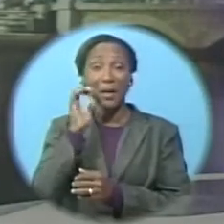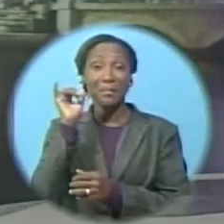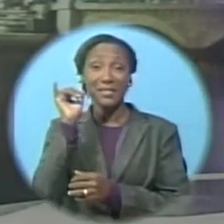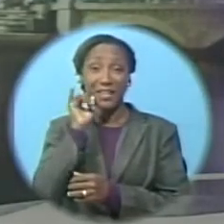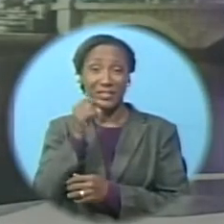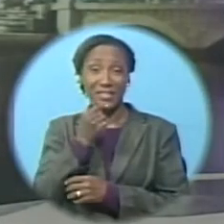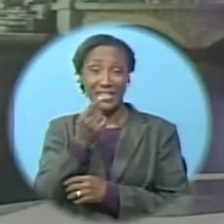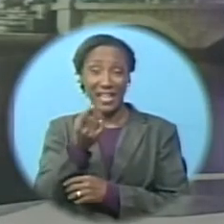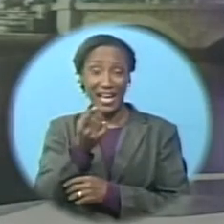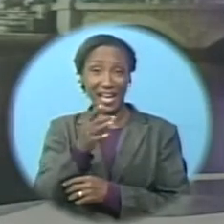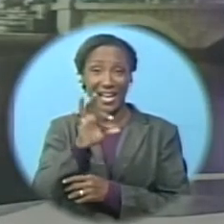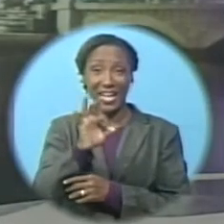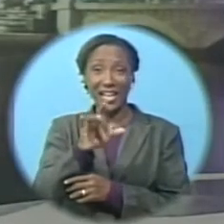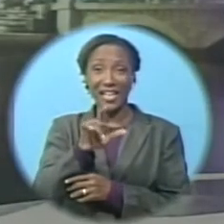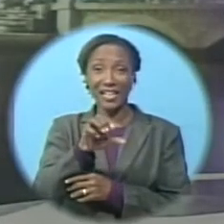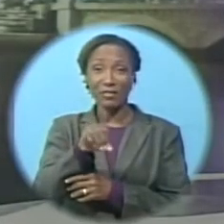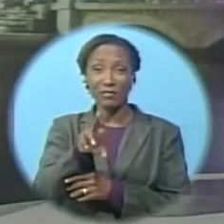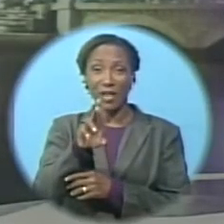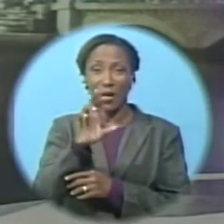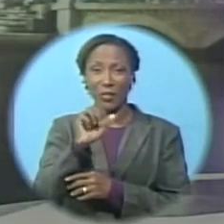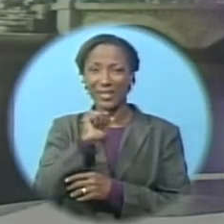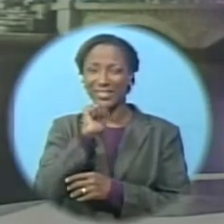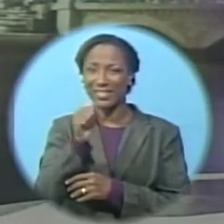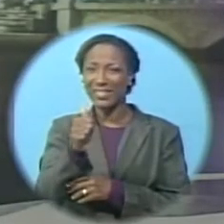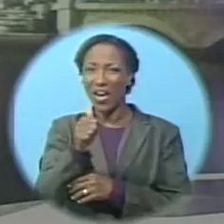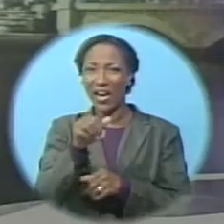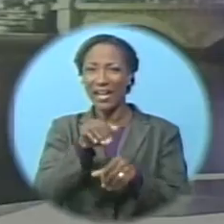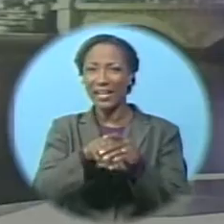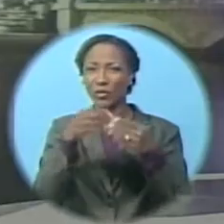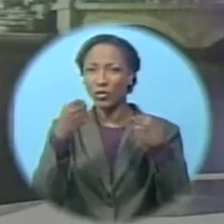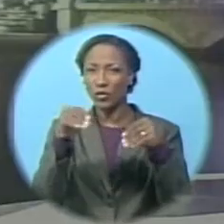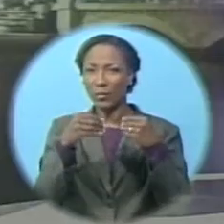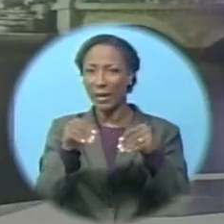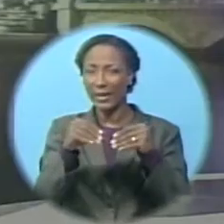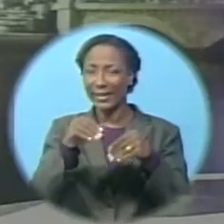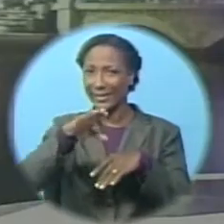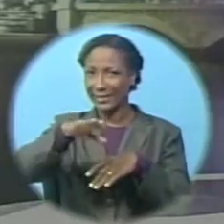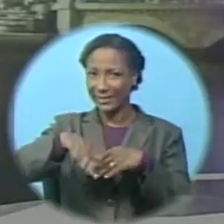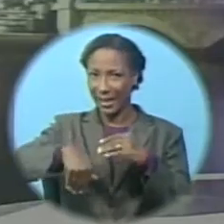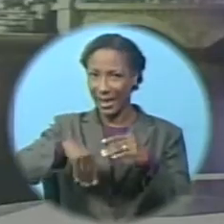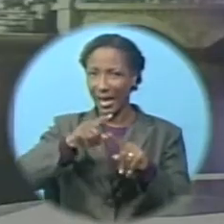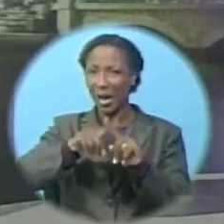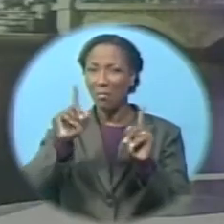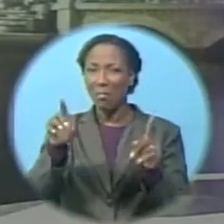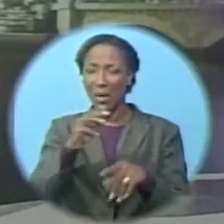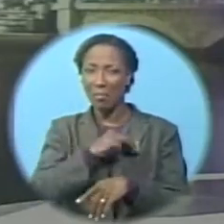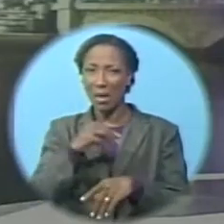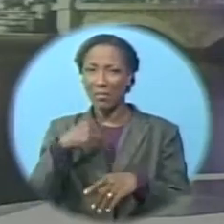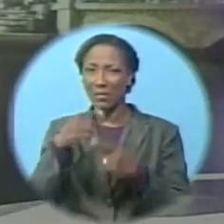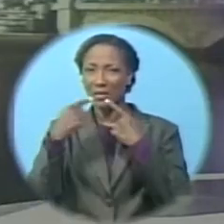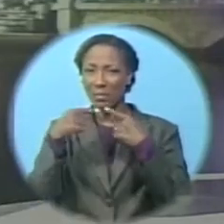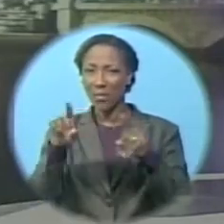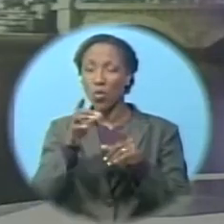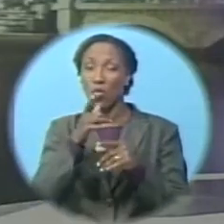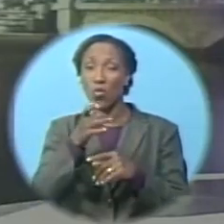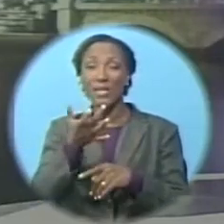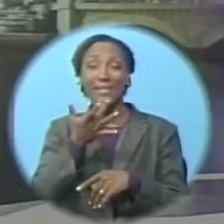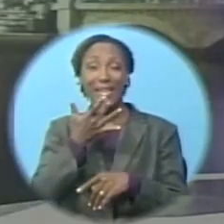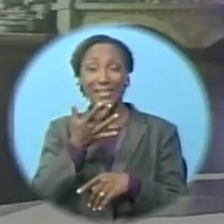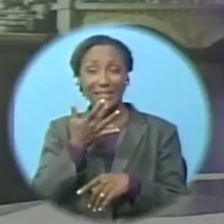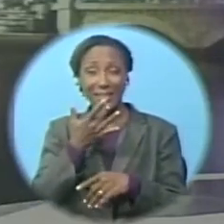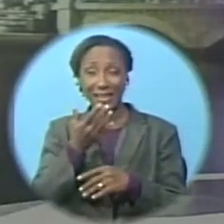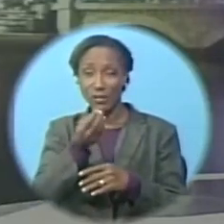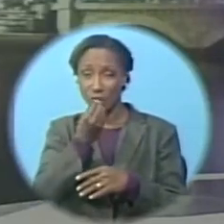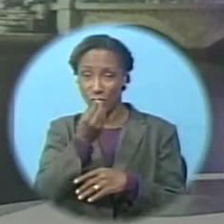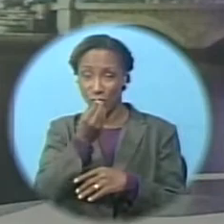so far the flour is not widely available in supermarkets, but the response from members of the public who tasted the products has